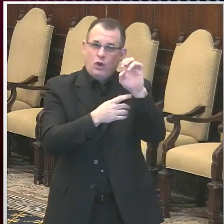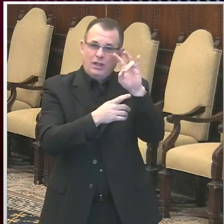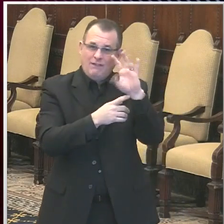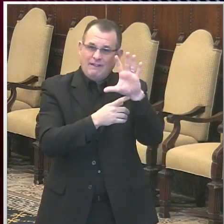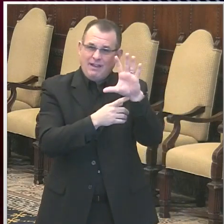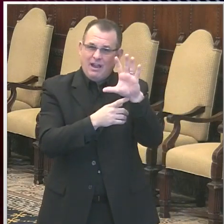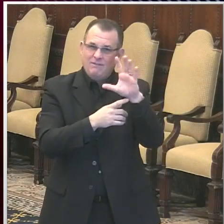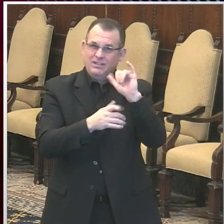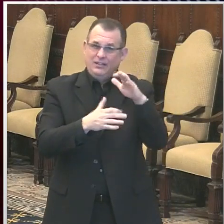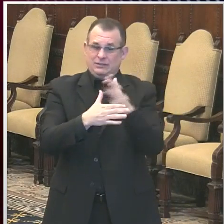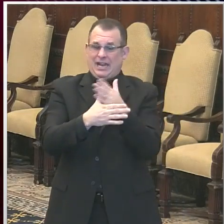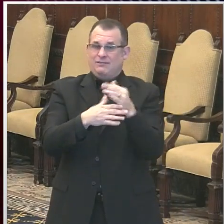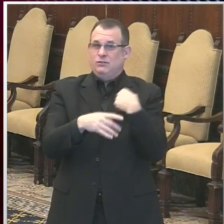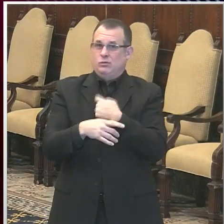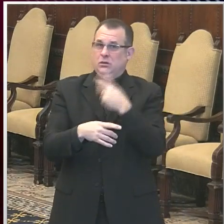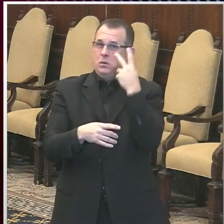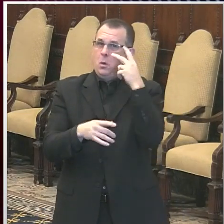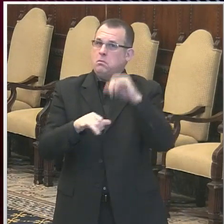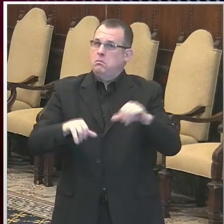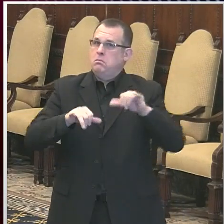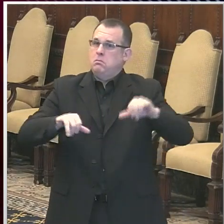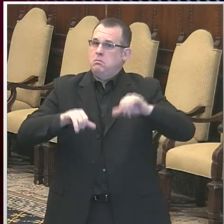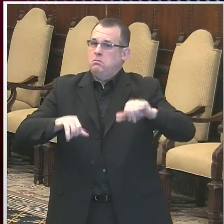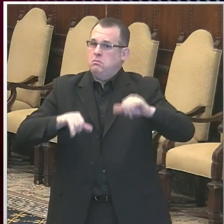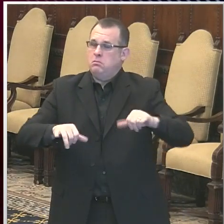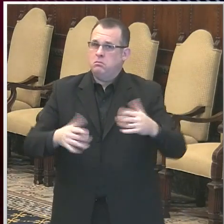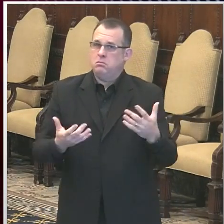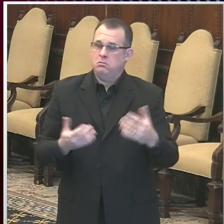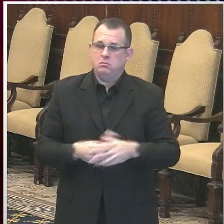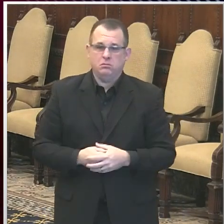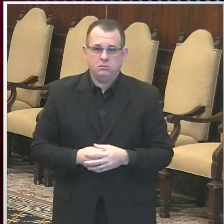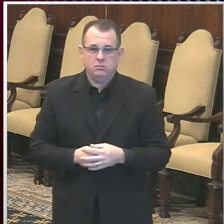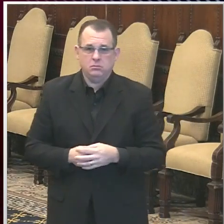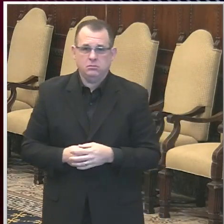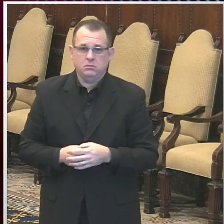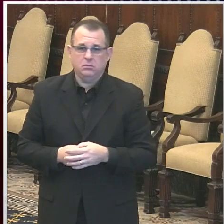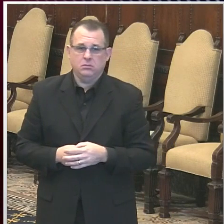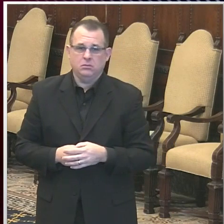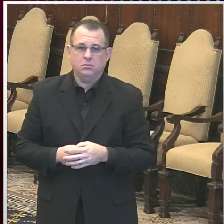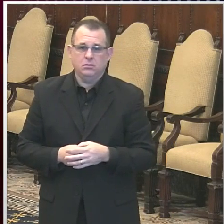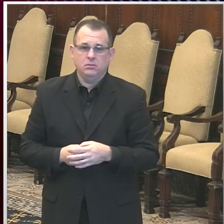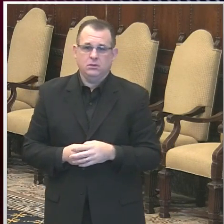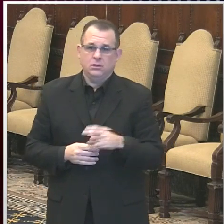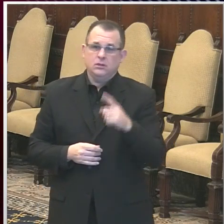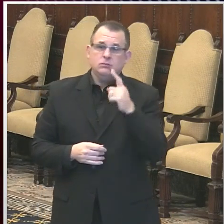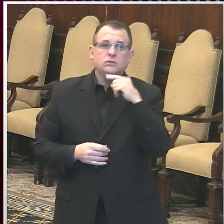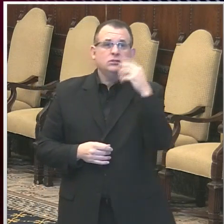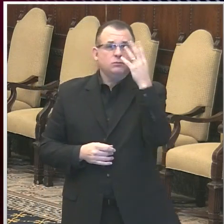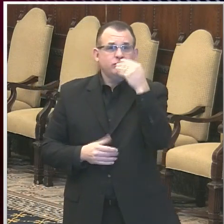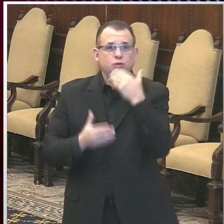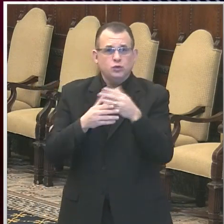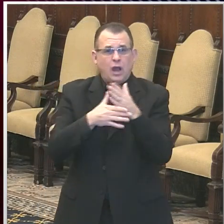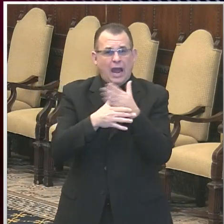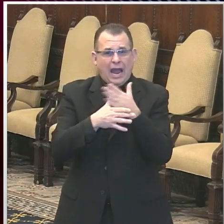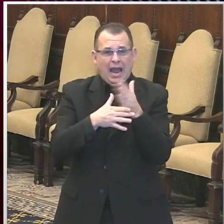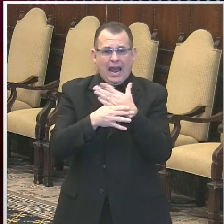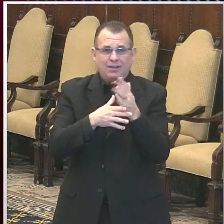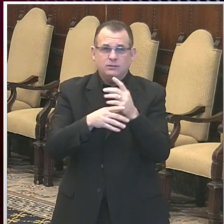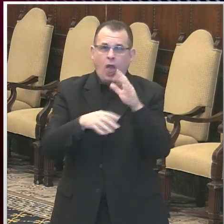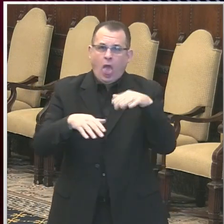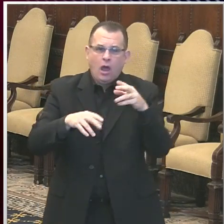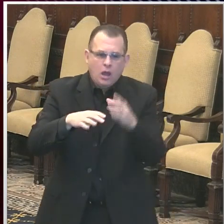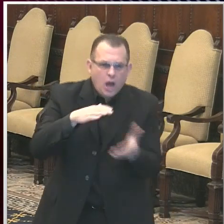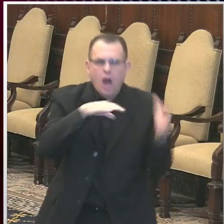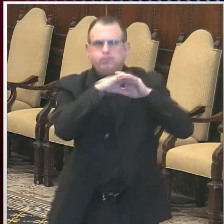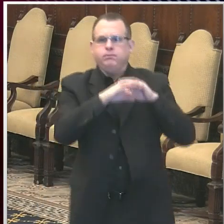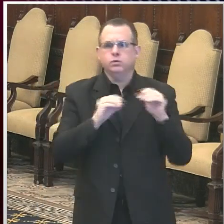seen in the last week or so. So the fact that we're more or less level over the past week is good. It means that the increases we've seen in previous weeks have